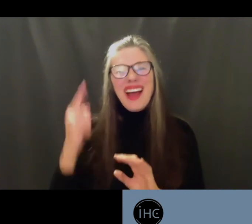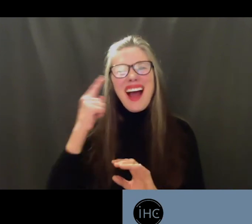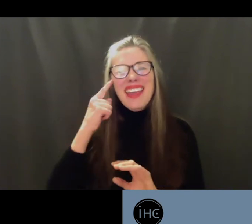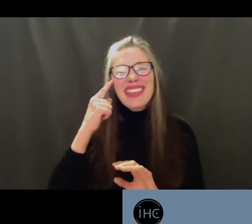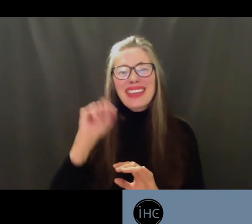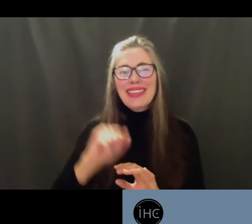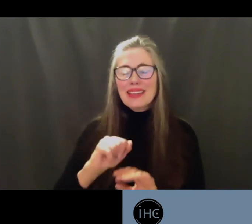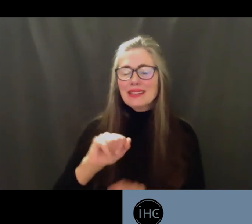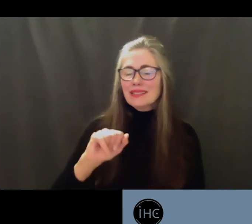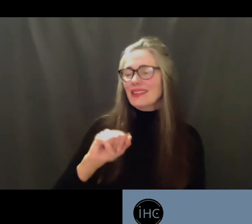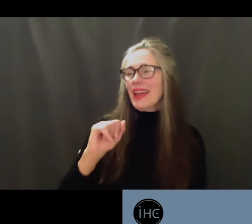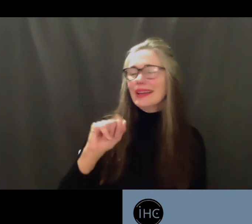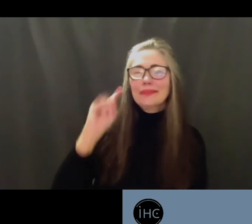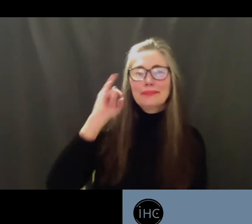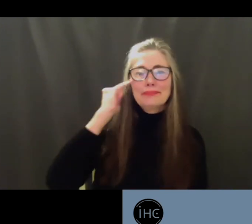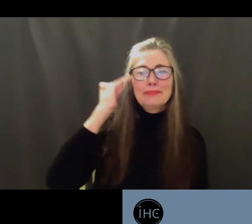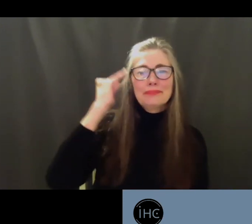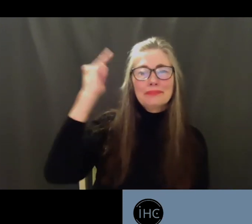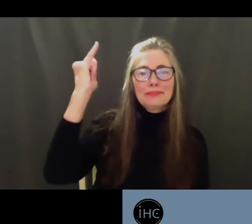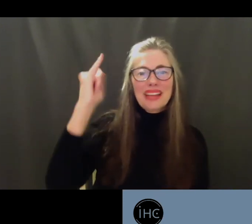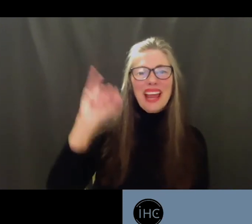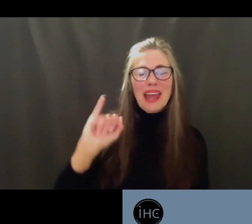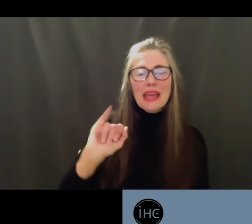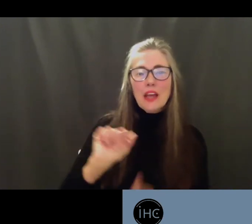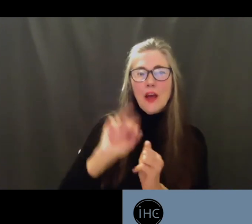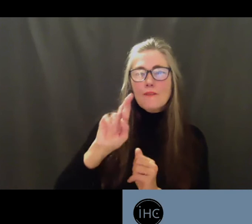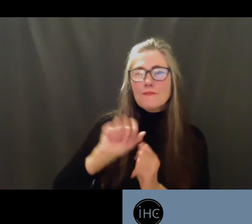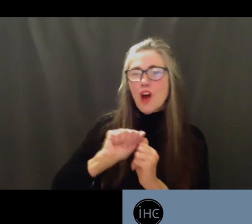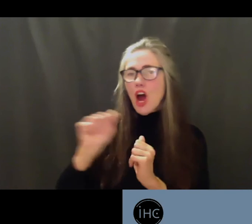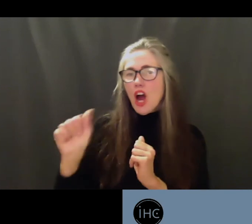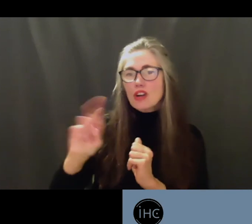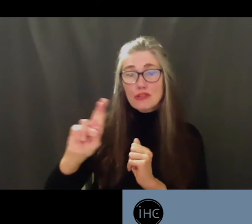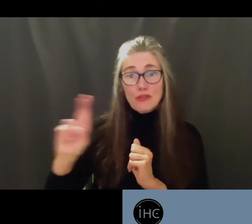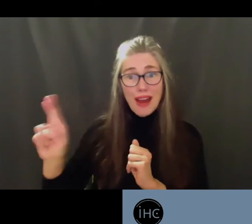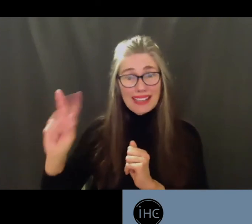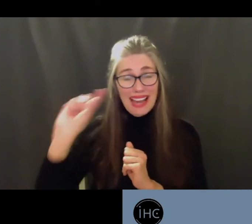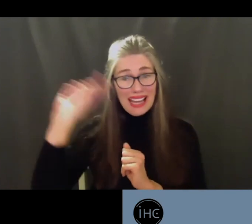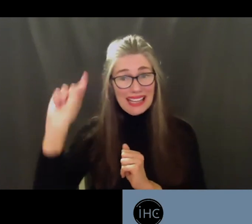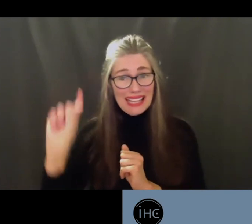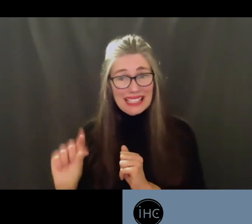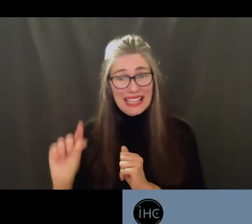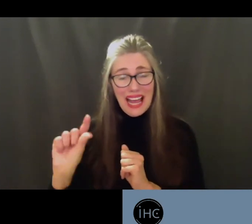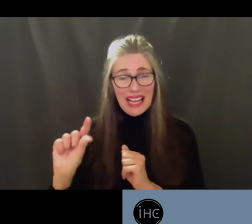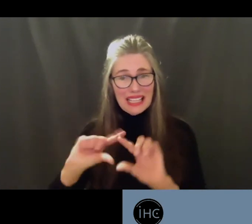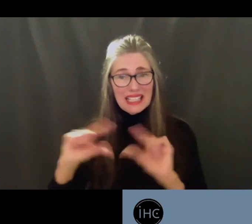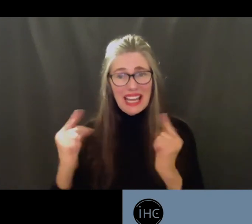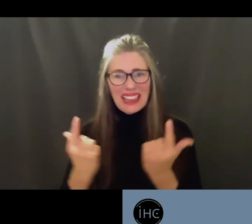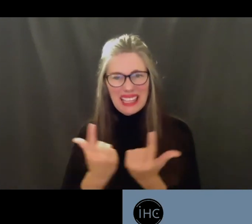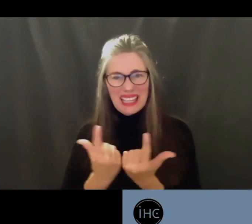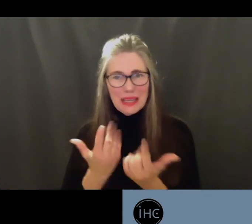are populists like far-right parties, for example, like the Italian League, and there are other ones that many of you will